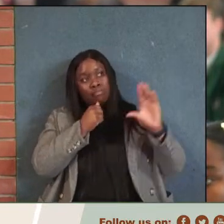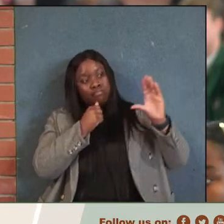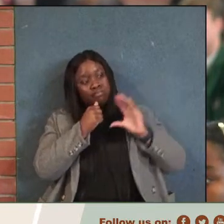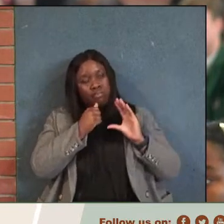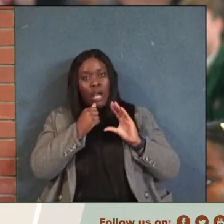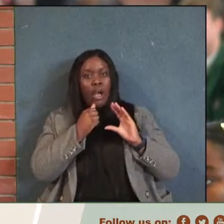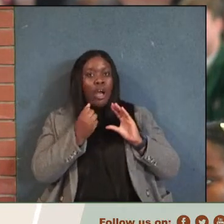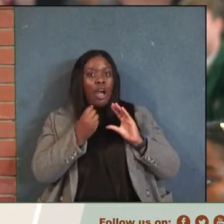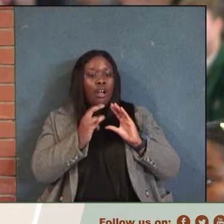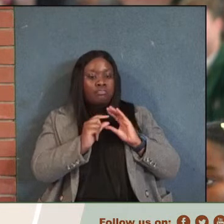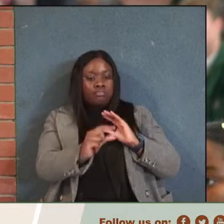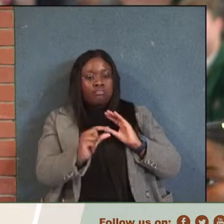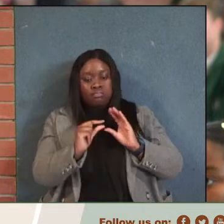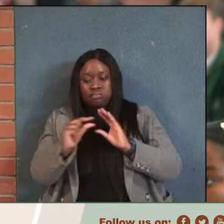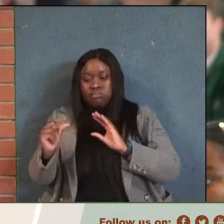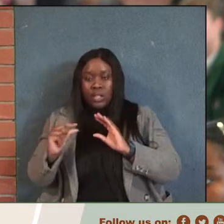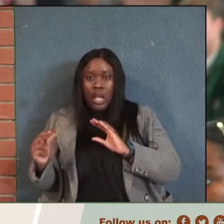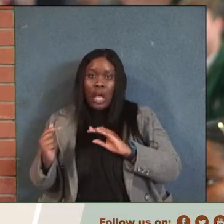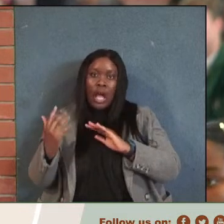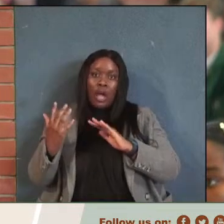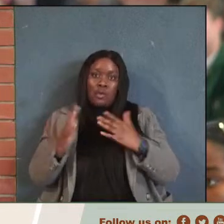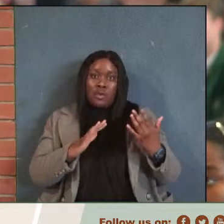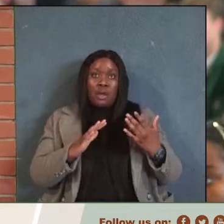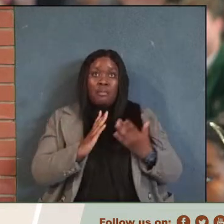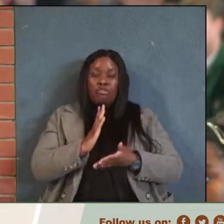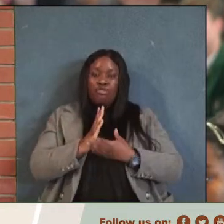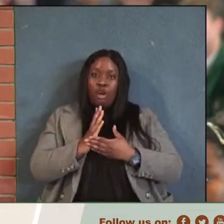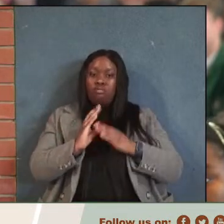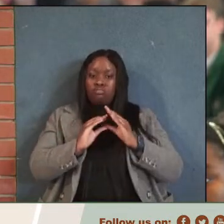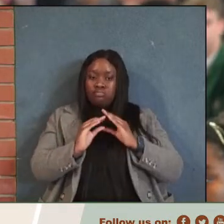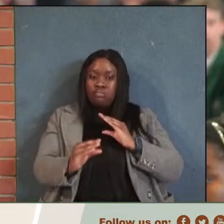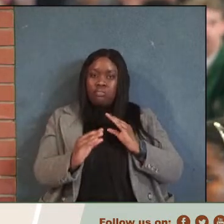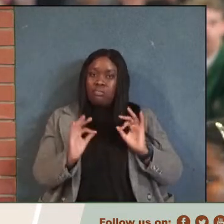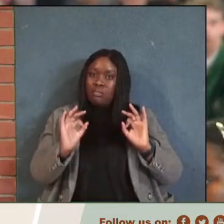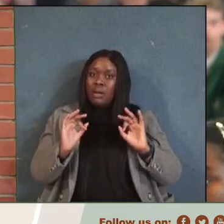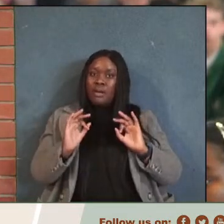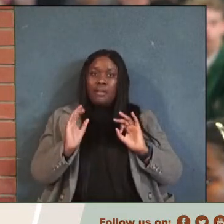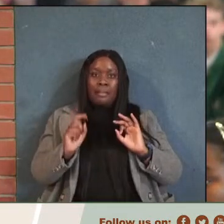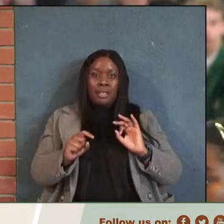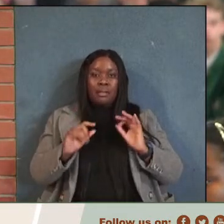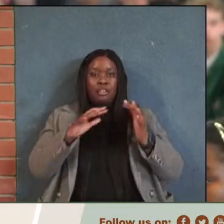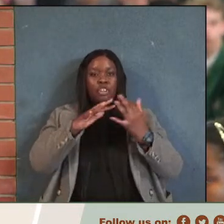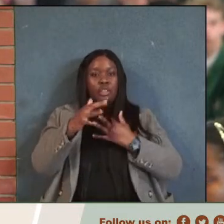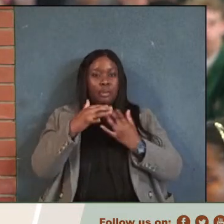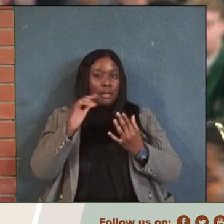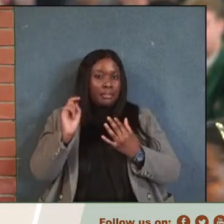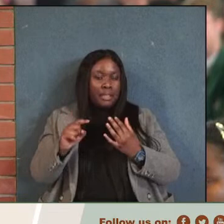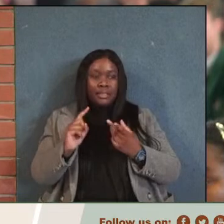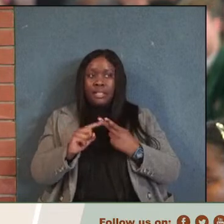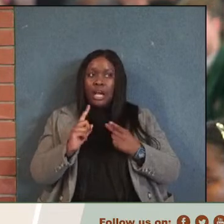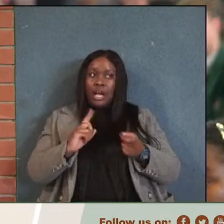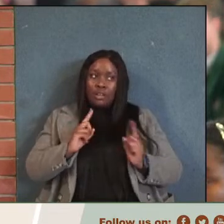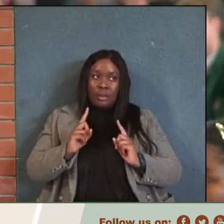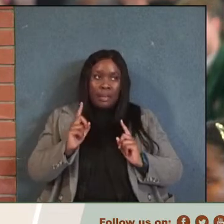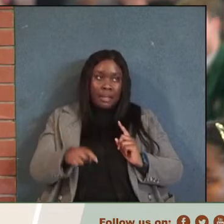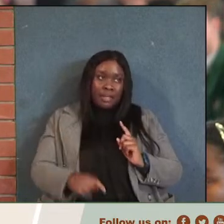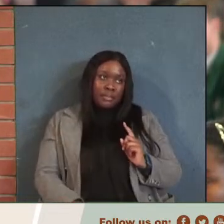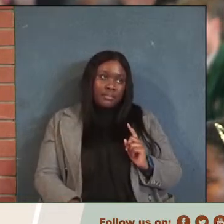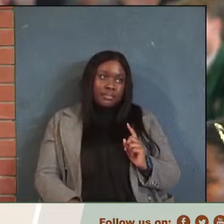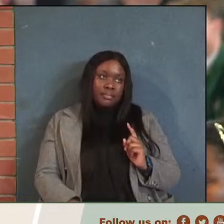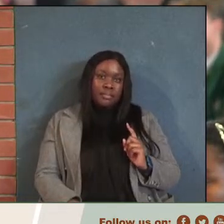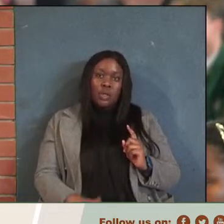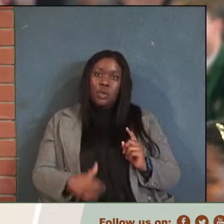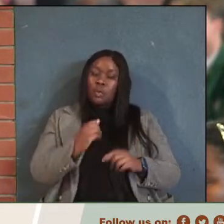maintenance and ensure that it goes where it is supposed to go. There must be transparency and accountability. Ever since we